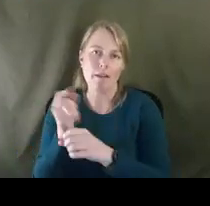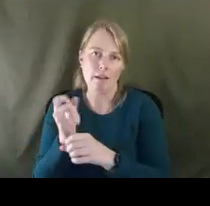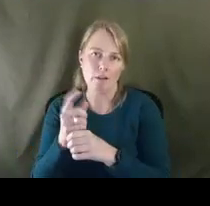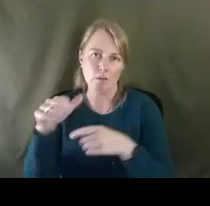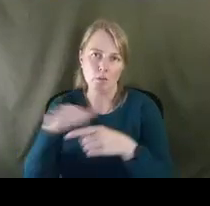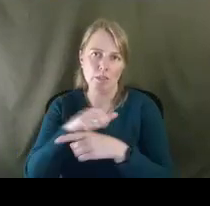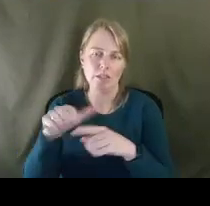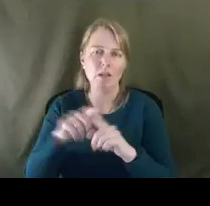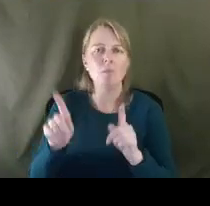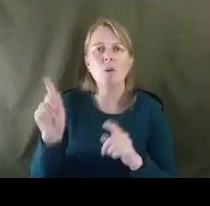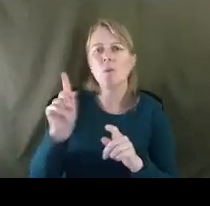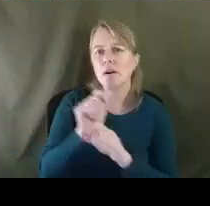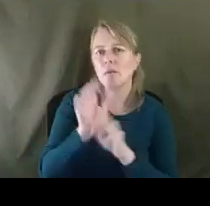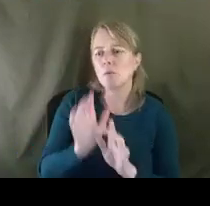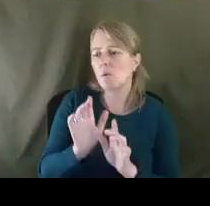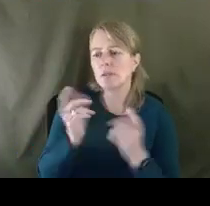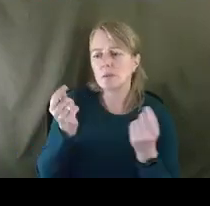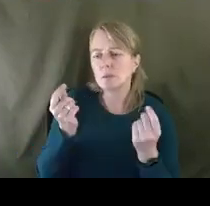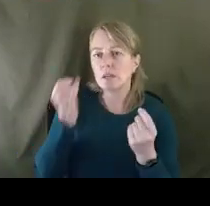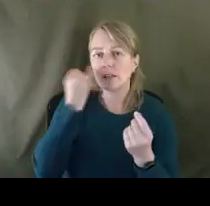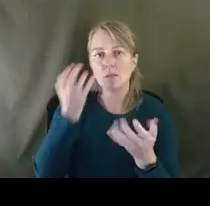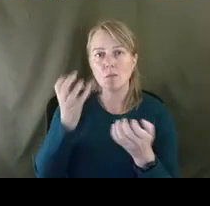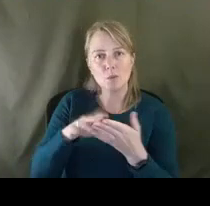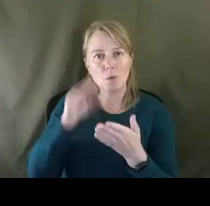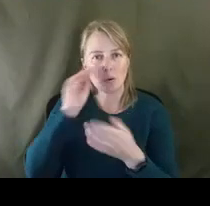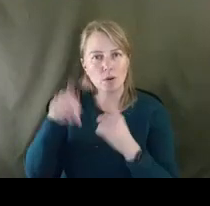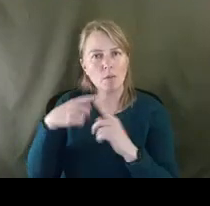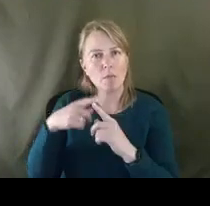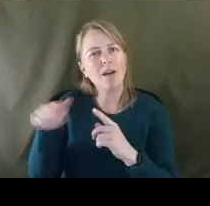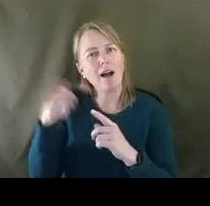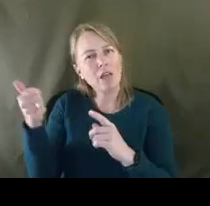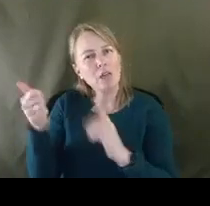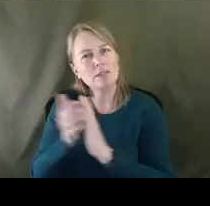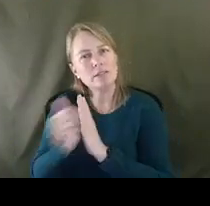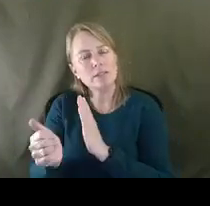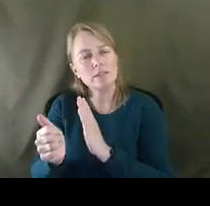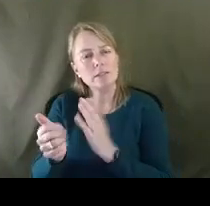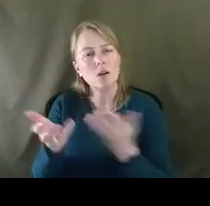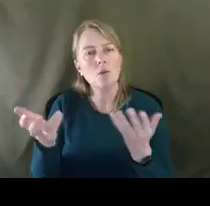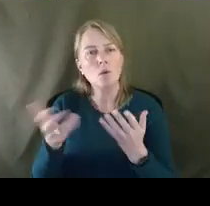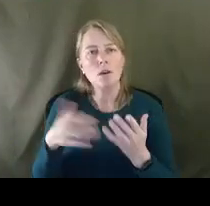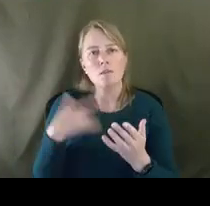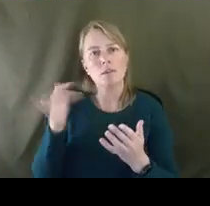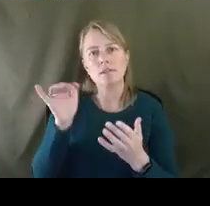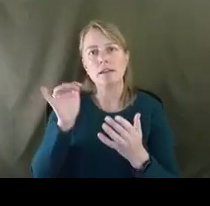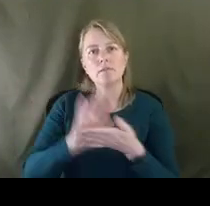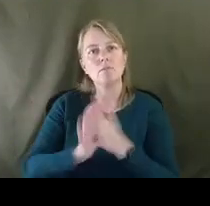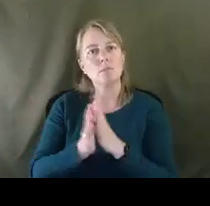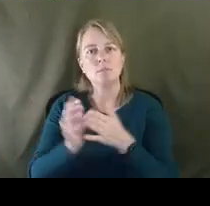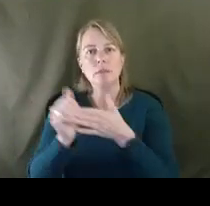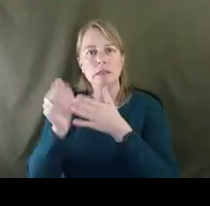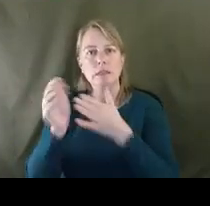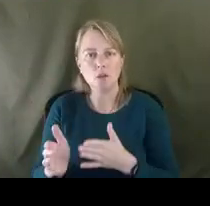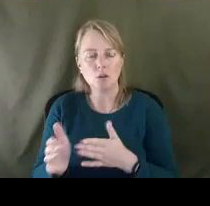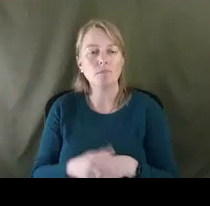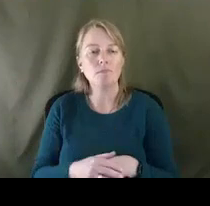But where do employees go when they want to learn more about other skills or what it's like in a leadership position?